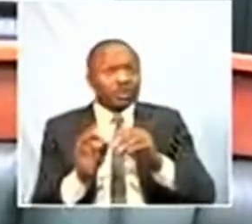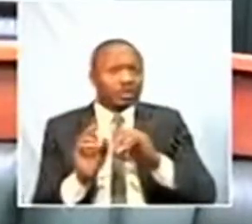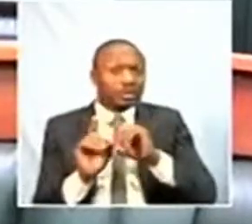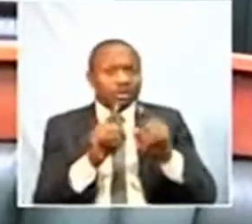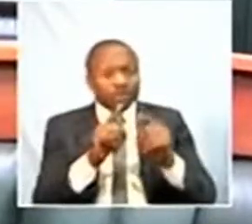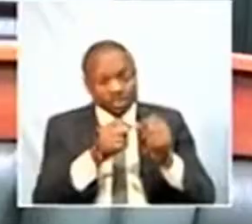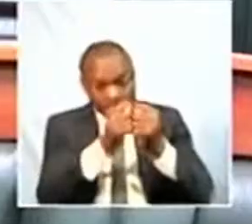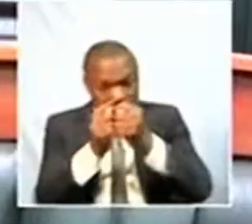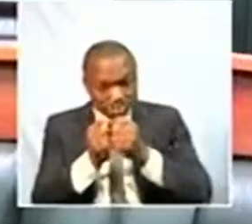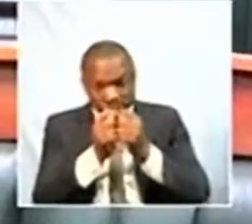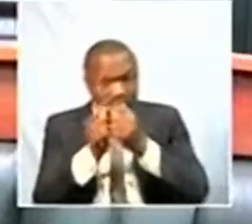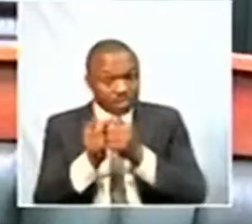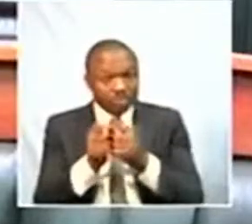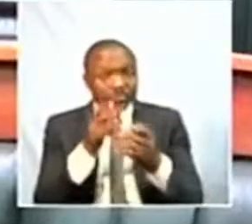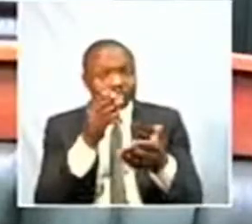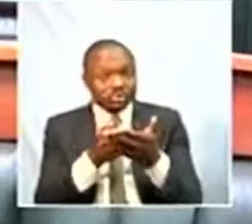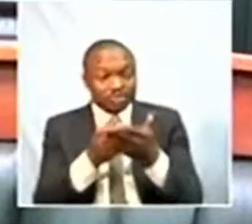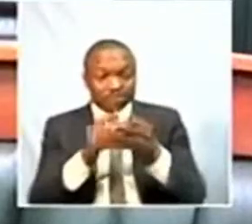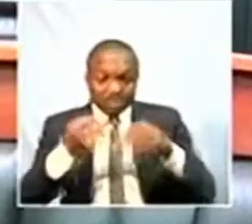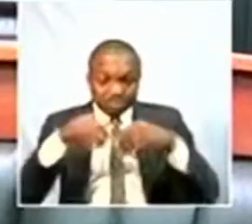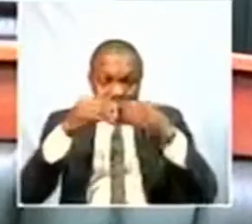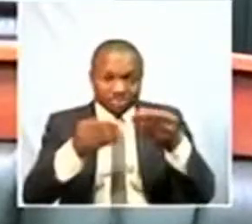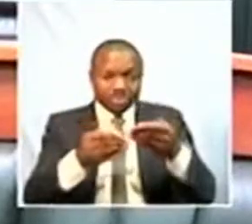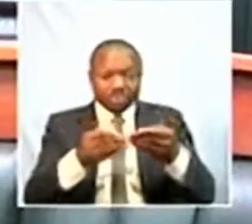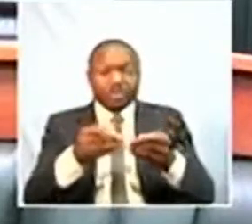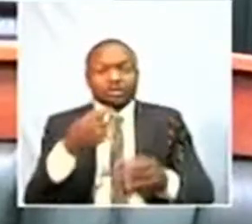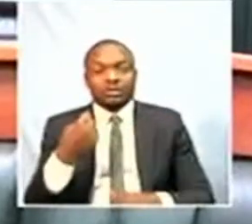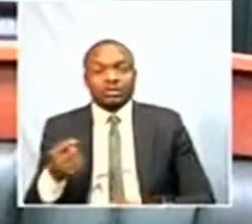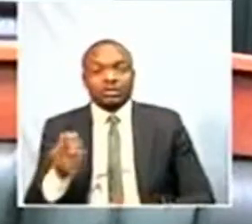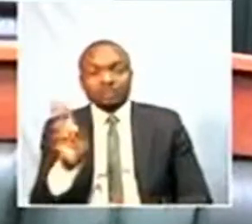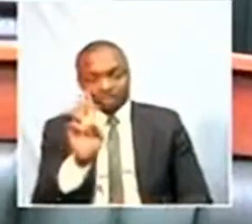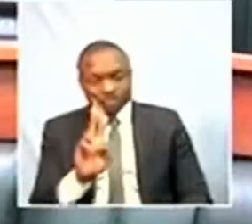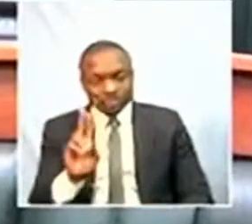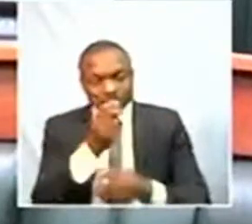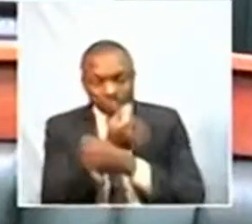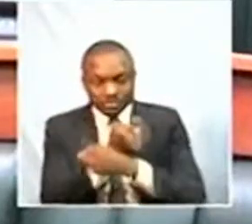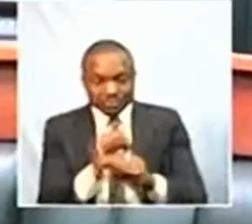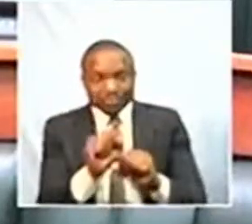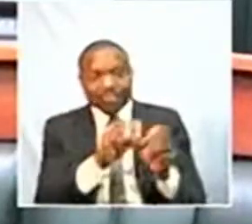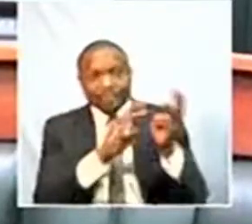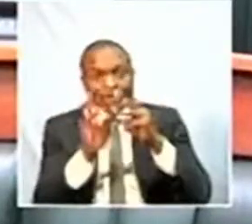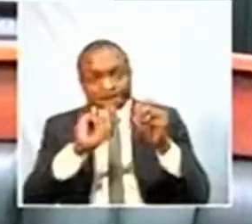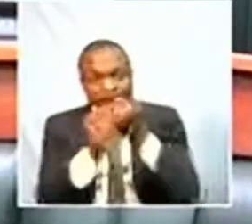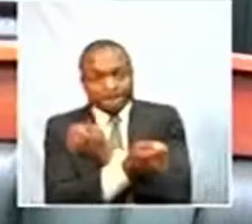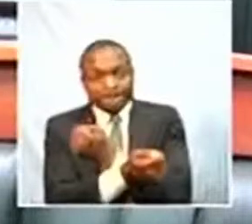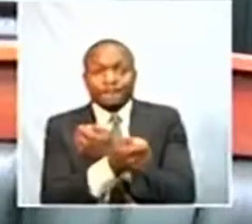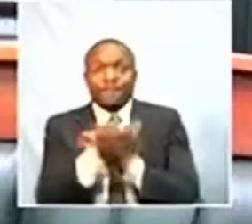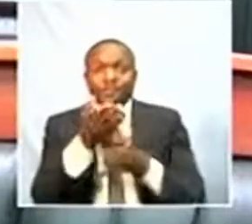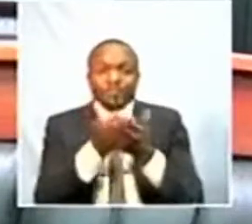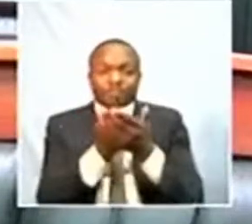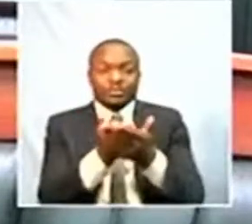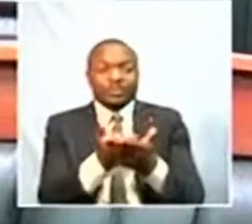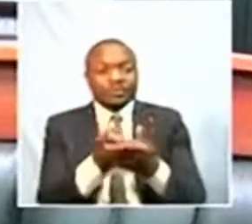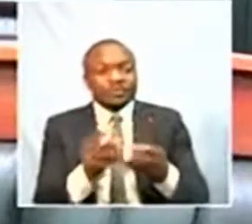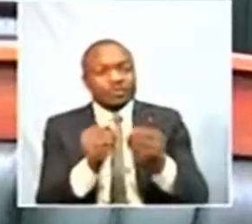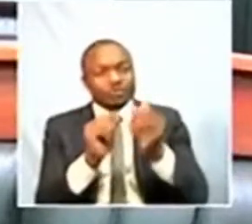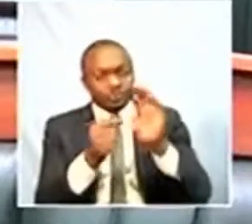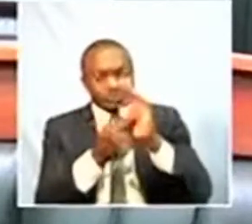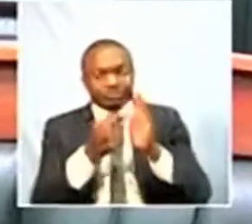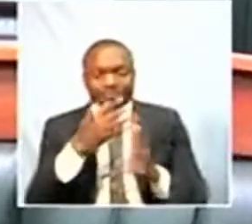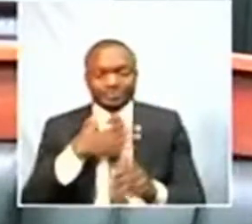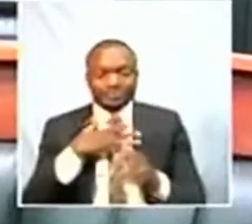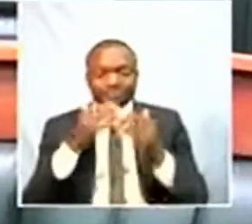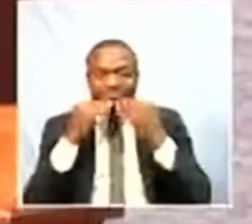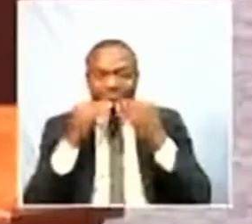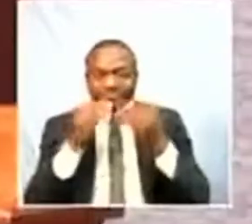the agreement, is ambitious, it provides all tools we need to address climate change. I rest my case with these few points of mine. Thank you,